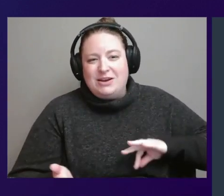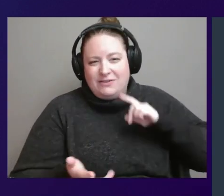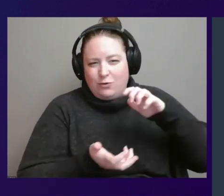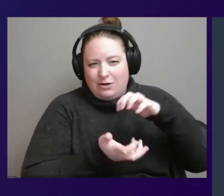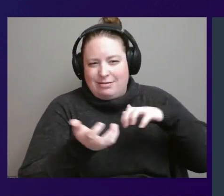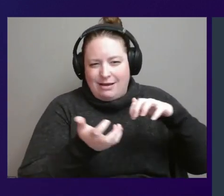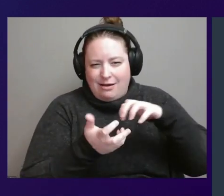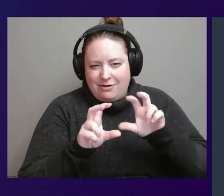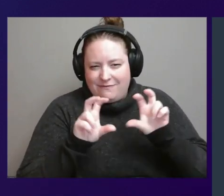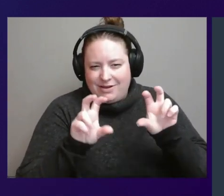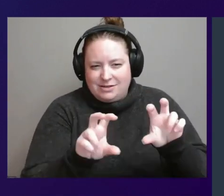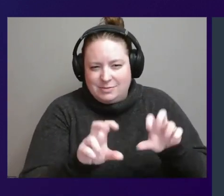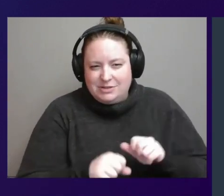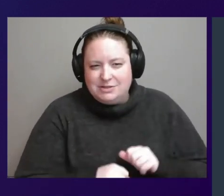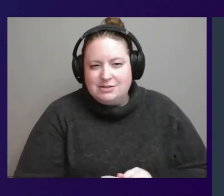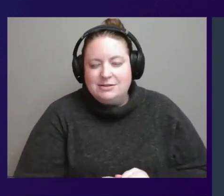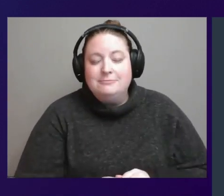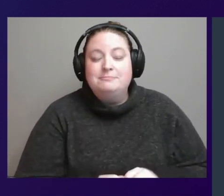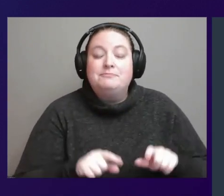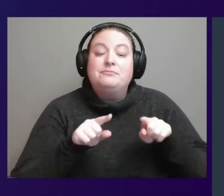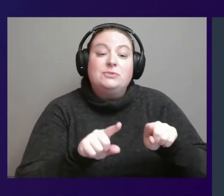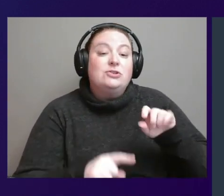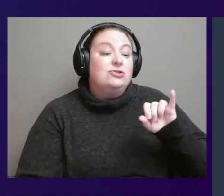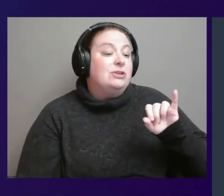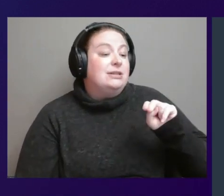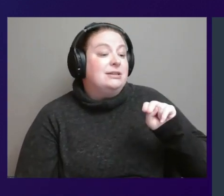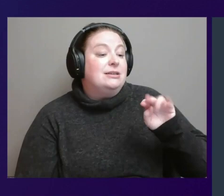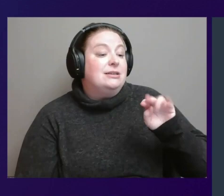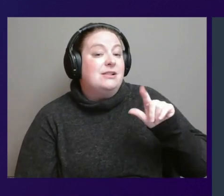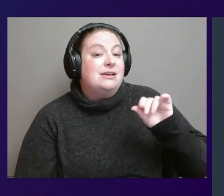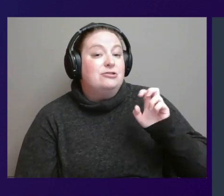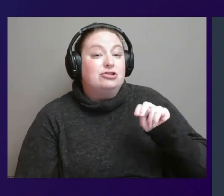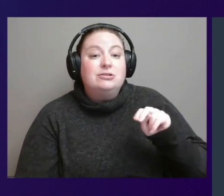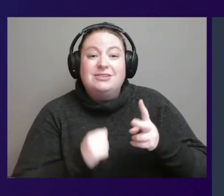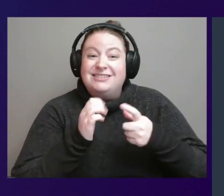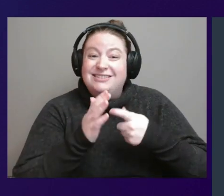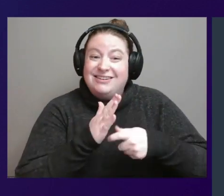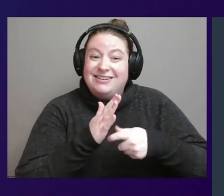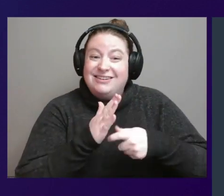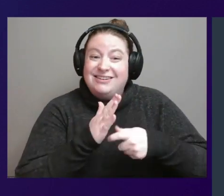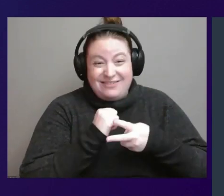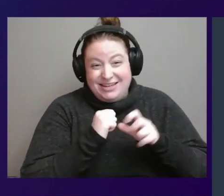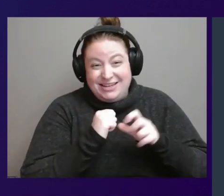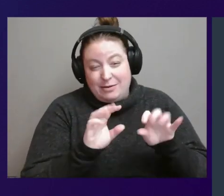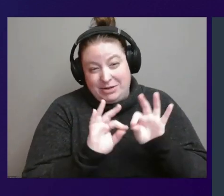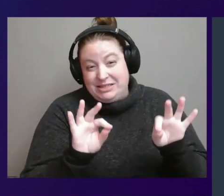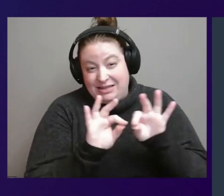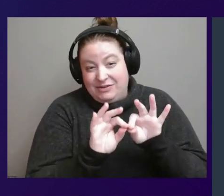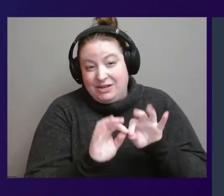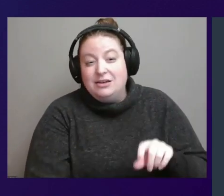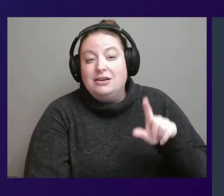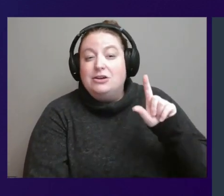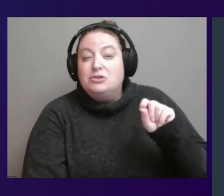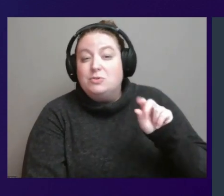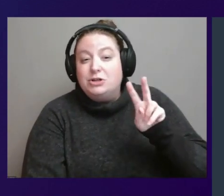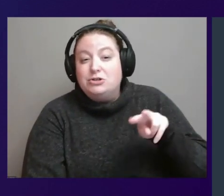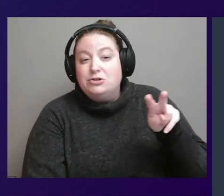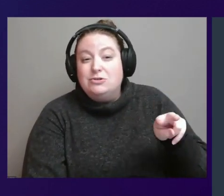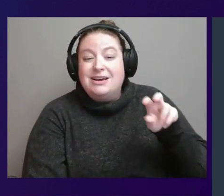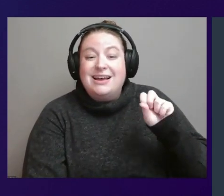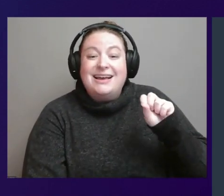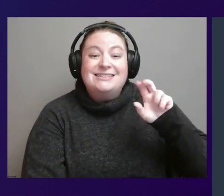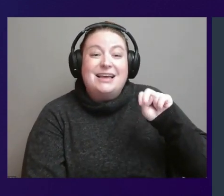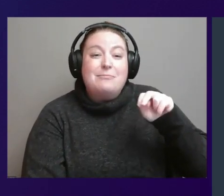these inflationary times, these cost savings can be significant. You know, the 2022 S&P Market Intelligence study showed